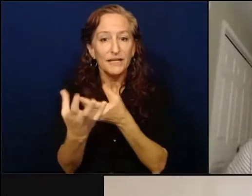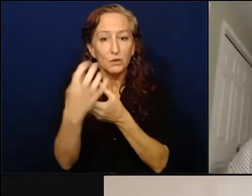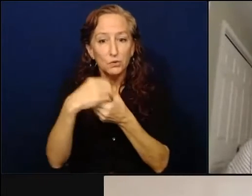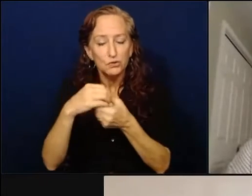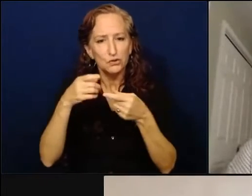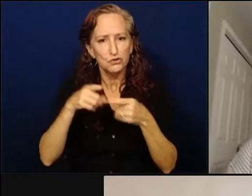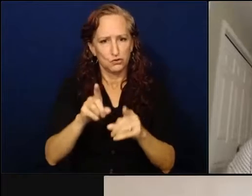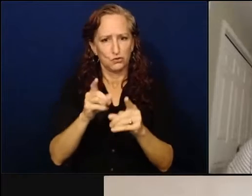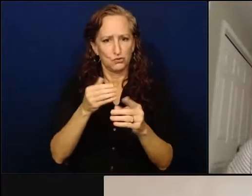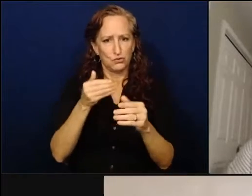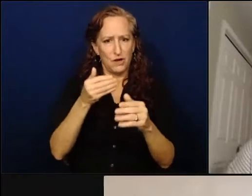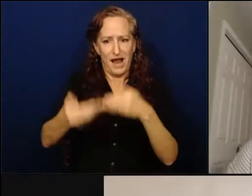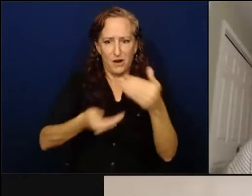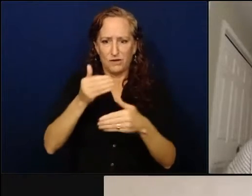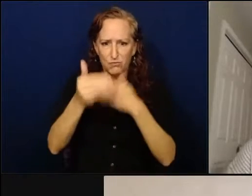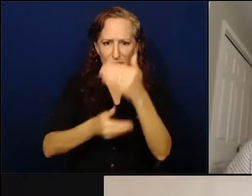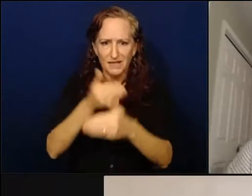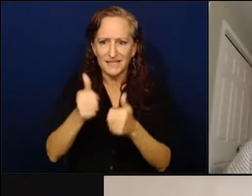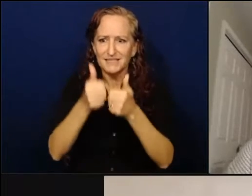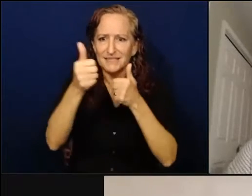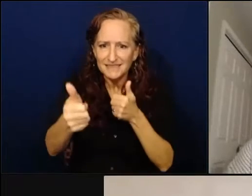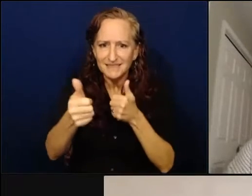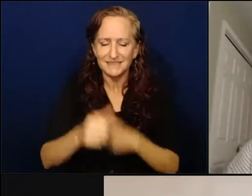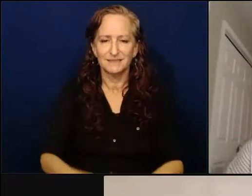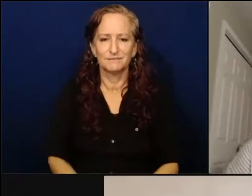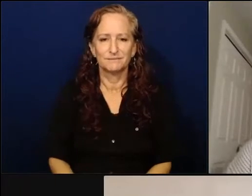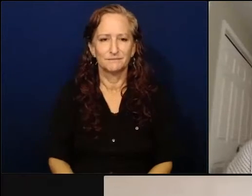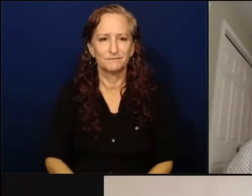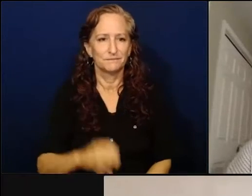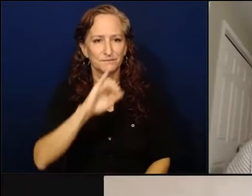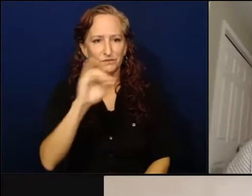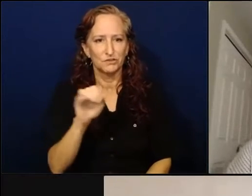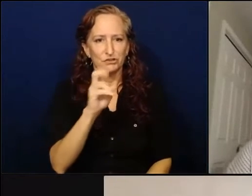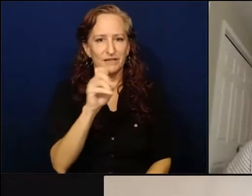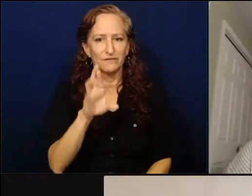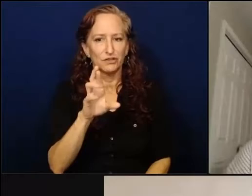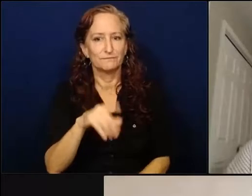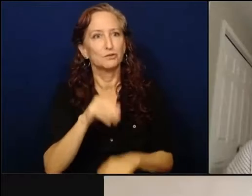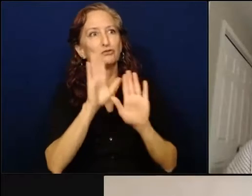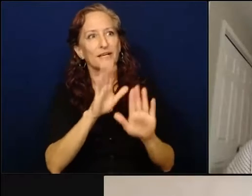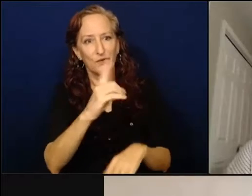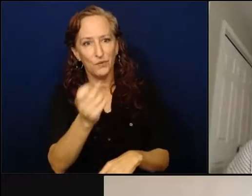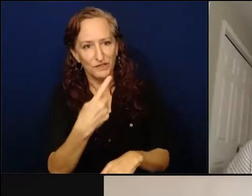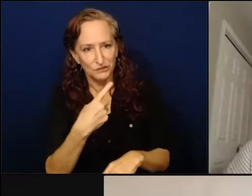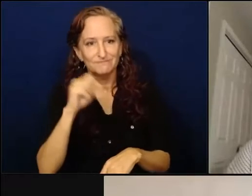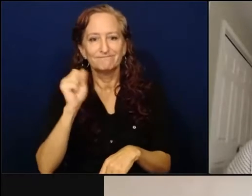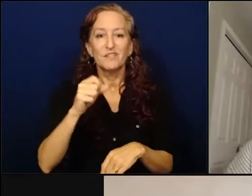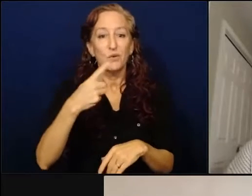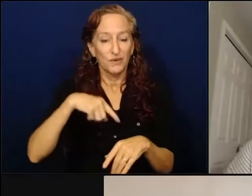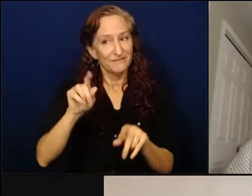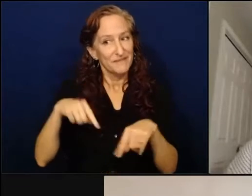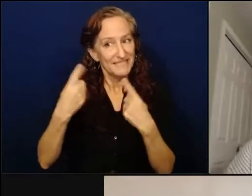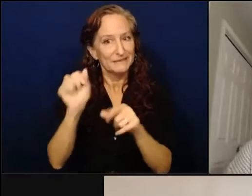from afar? It's a great question and something that we've been working a lot on this year, because